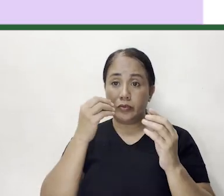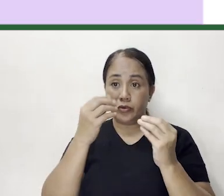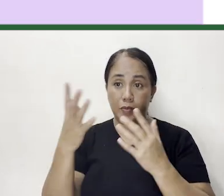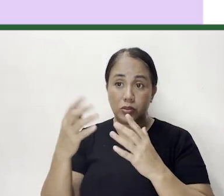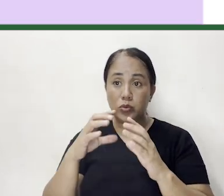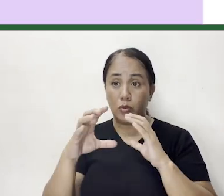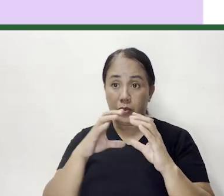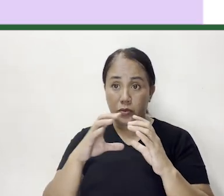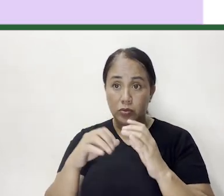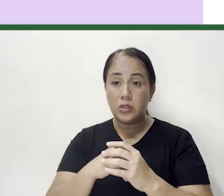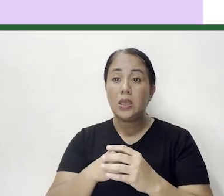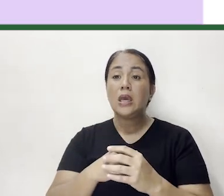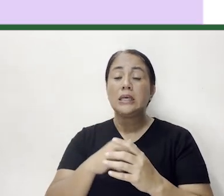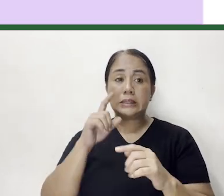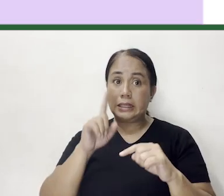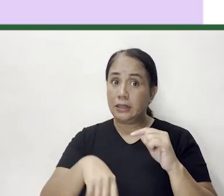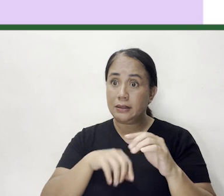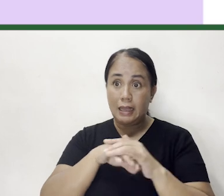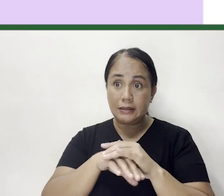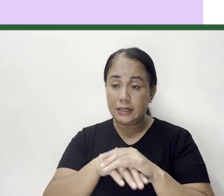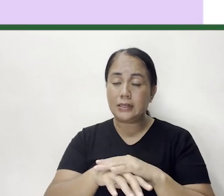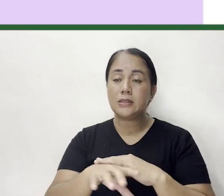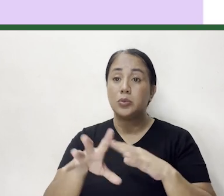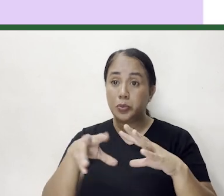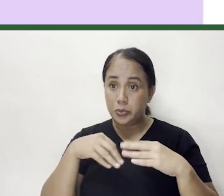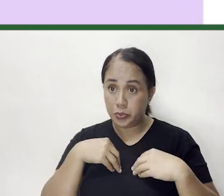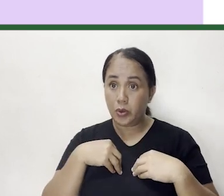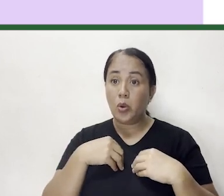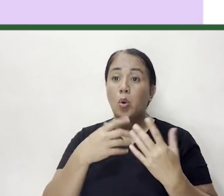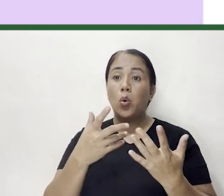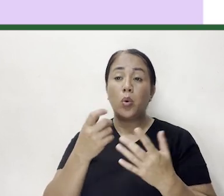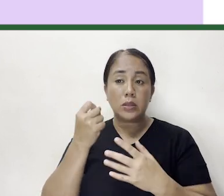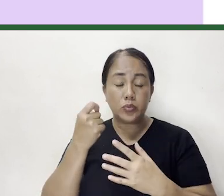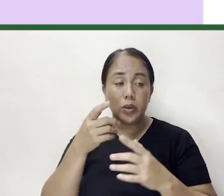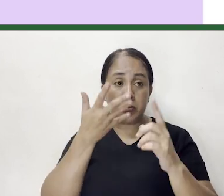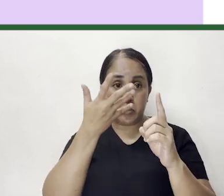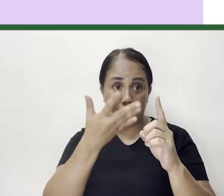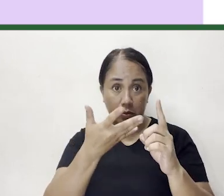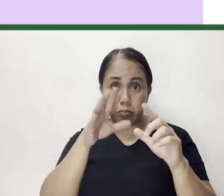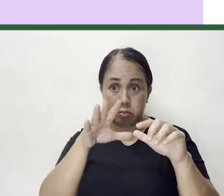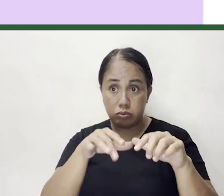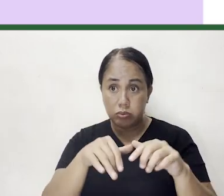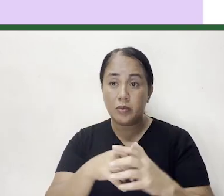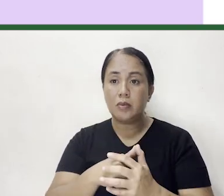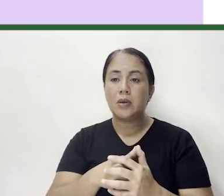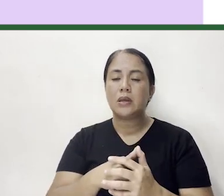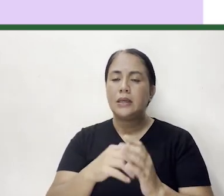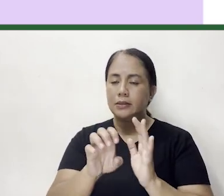of information and communication can't be accessed, received, and understood by persons